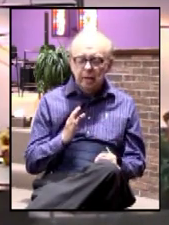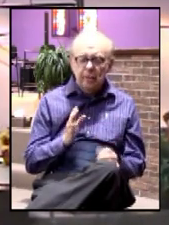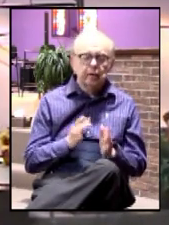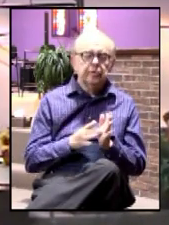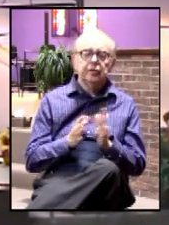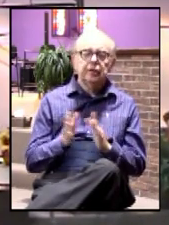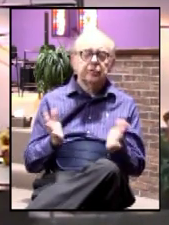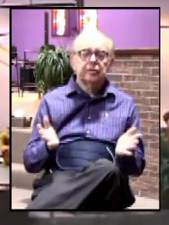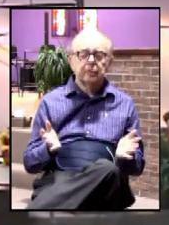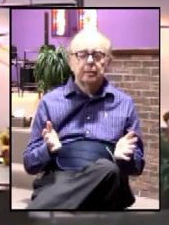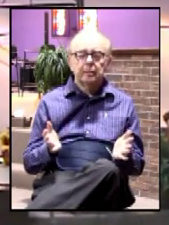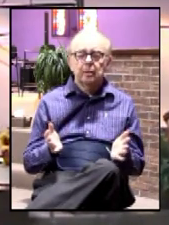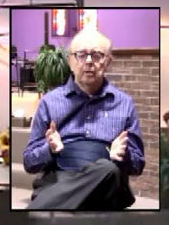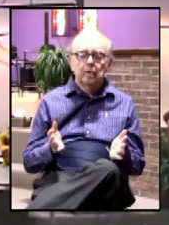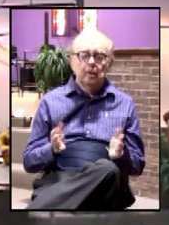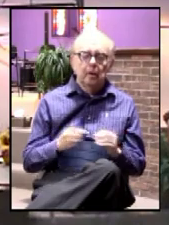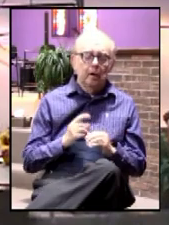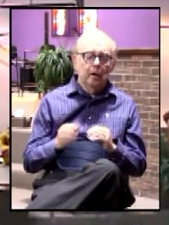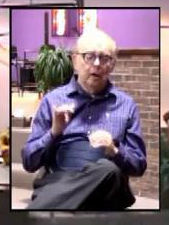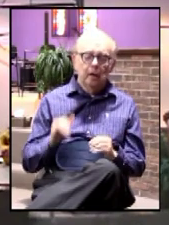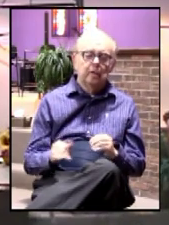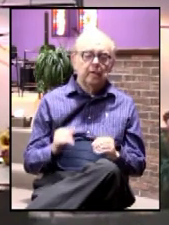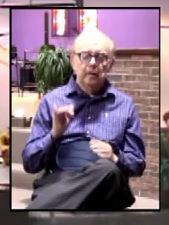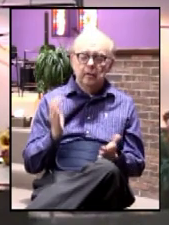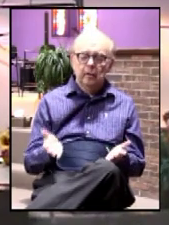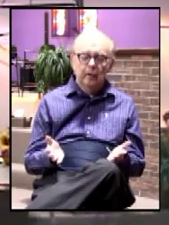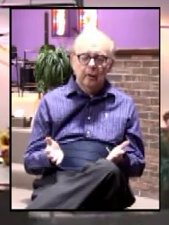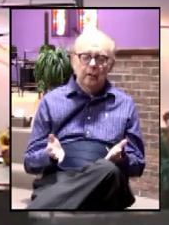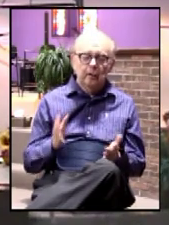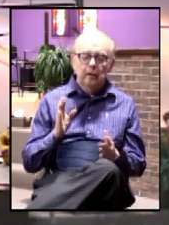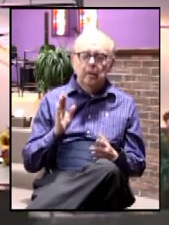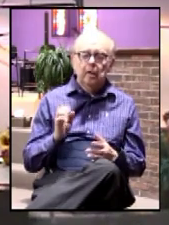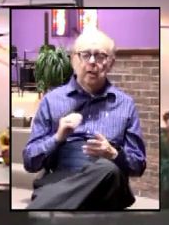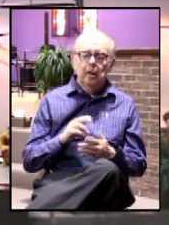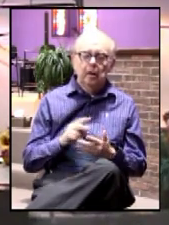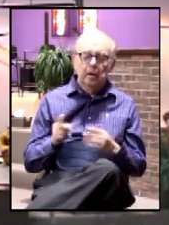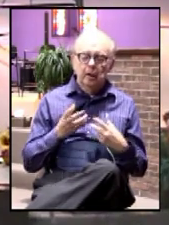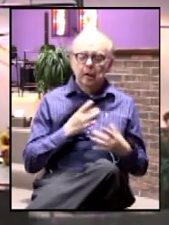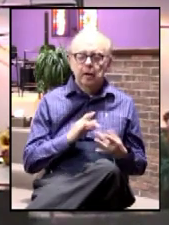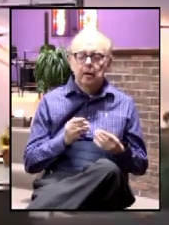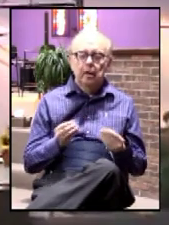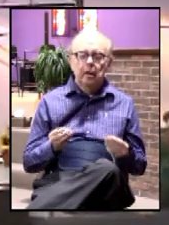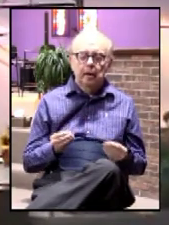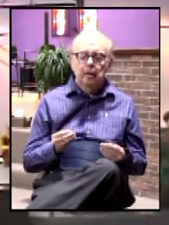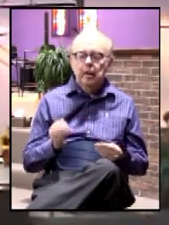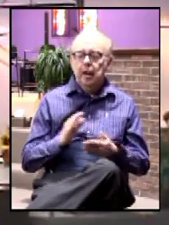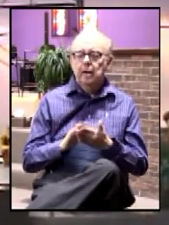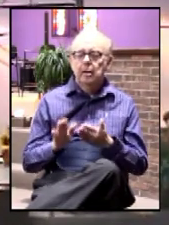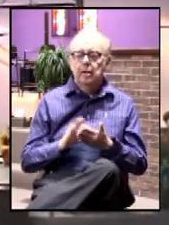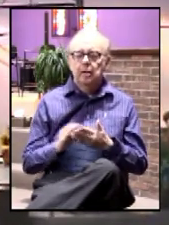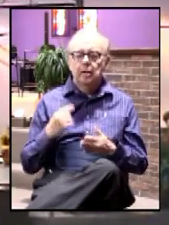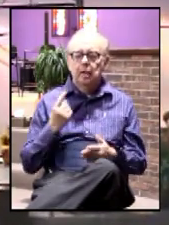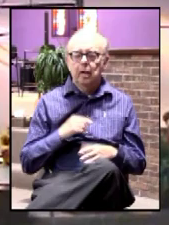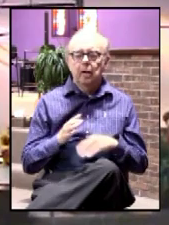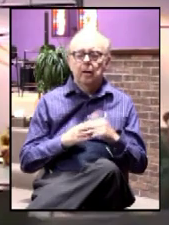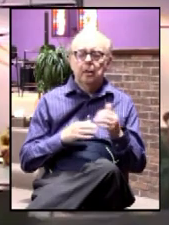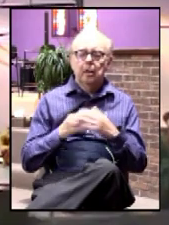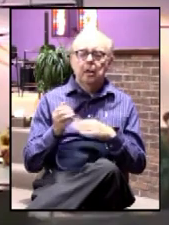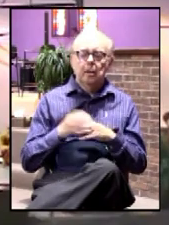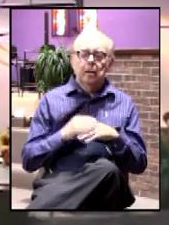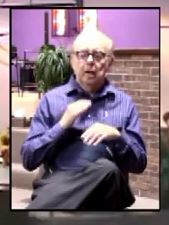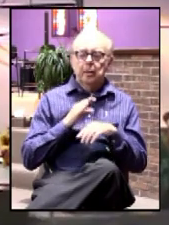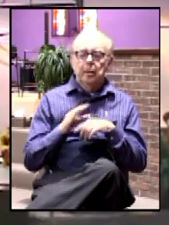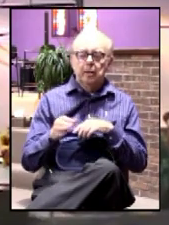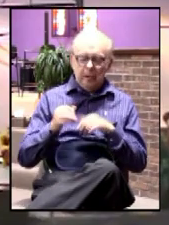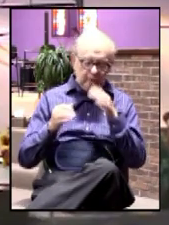is, or still is, being kind and tenderhearted and forgiving, we build a